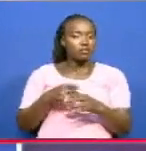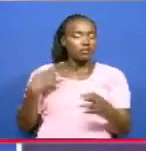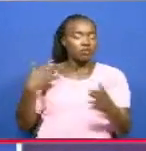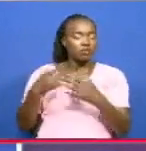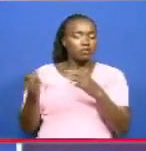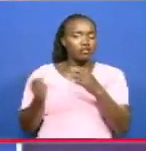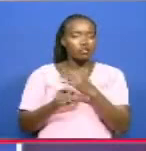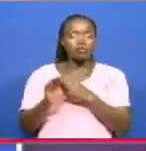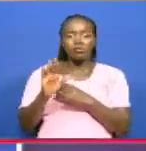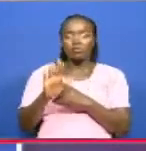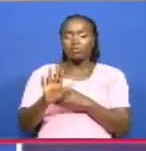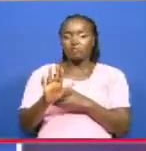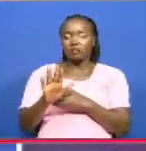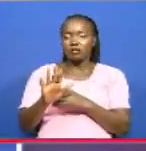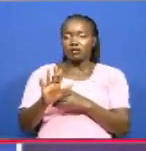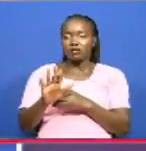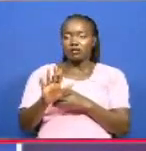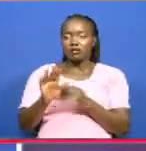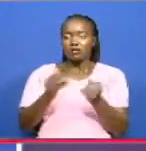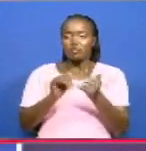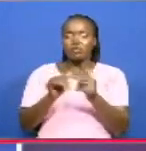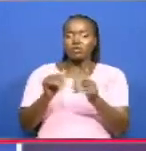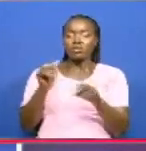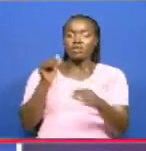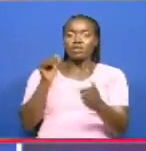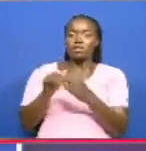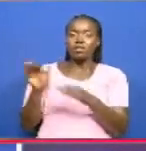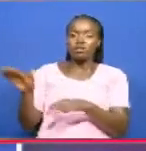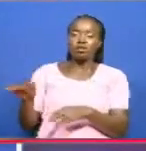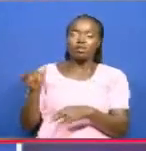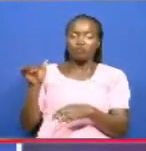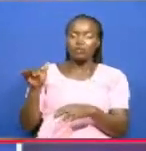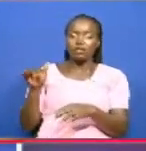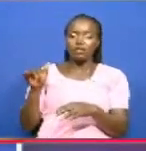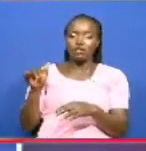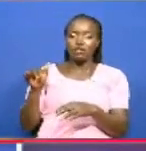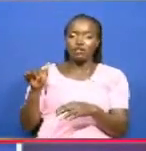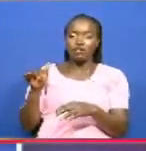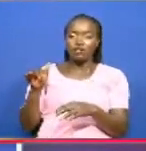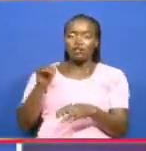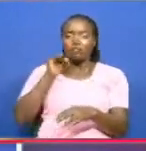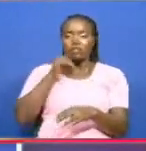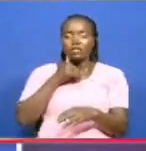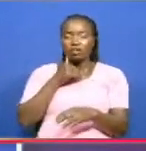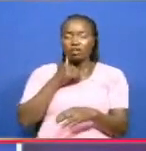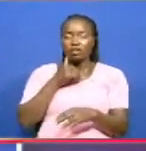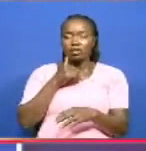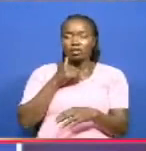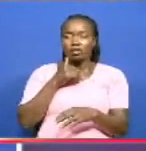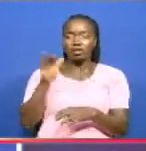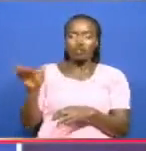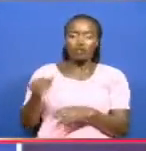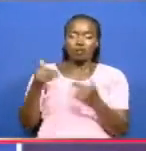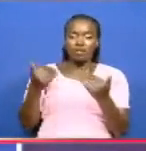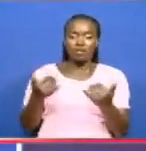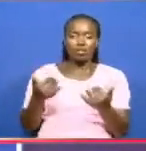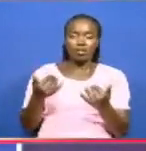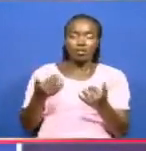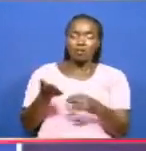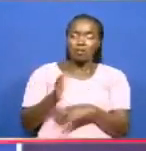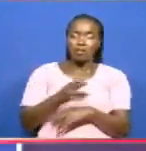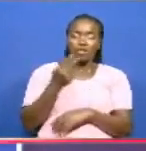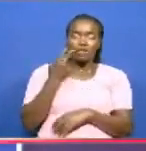not played competitive apart from the game against Zambia. So again, we come and see. It's been nice to beat Zambia. Now we come back and